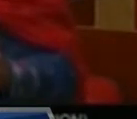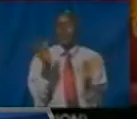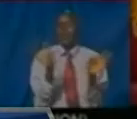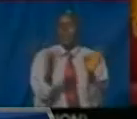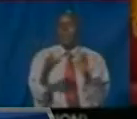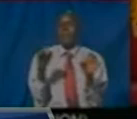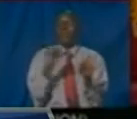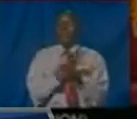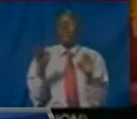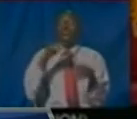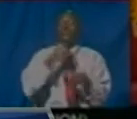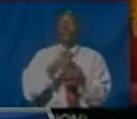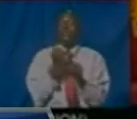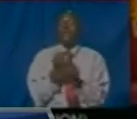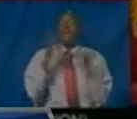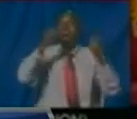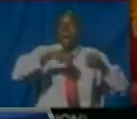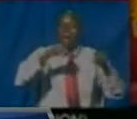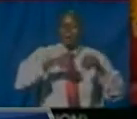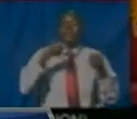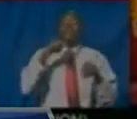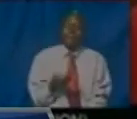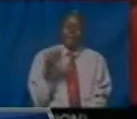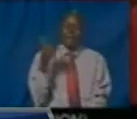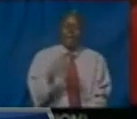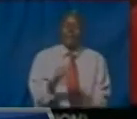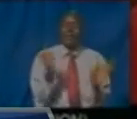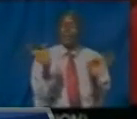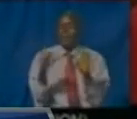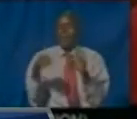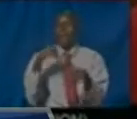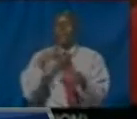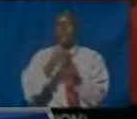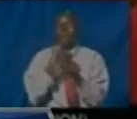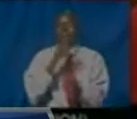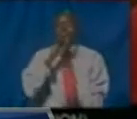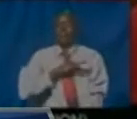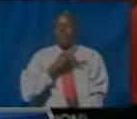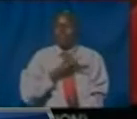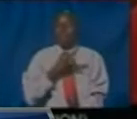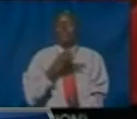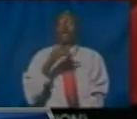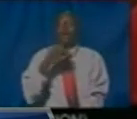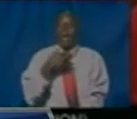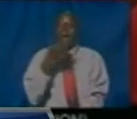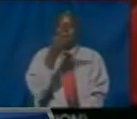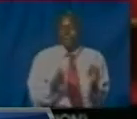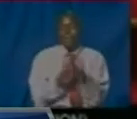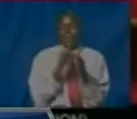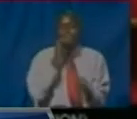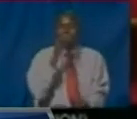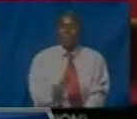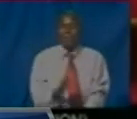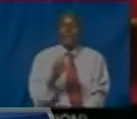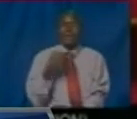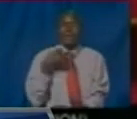hand. There were, however, those who wanted the report adopted, citing that the country had lost a lot of money under Kimunya's watch.